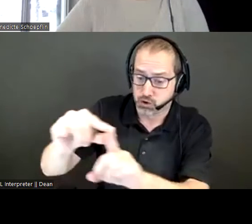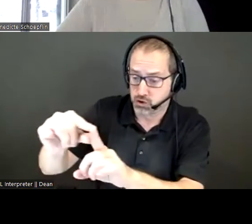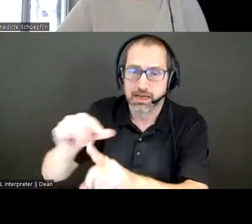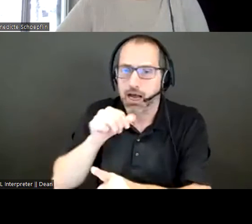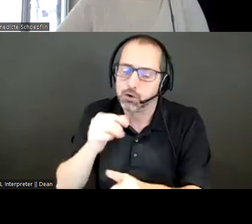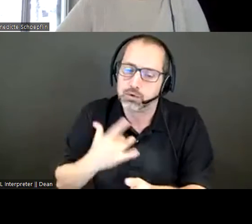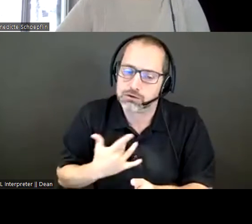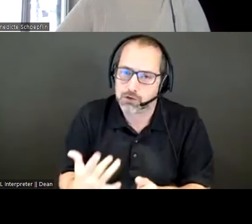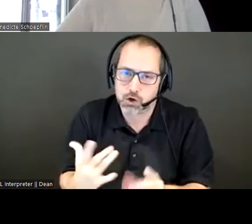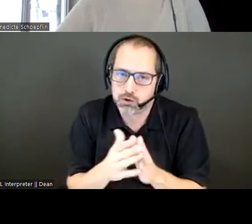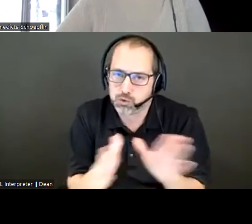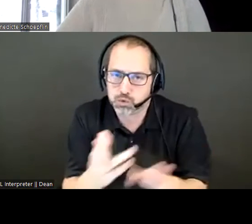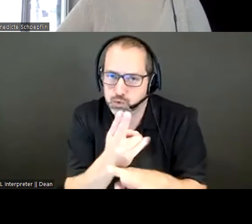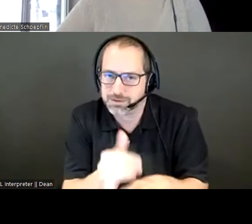use.